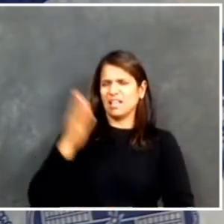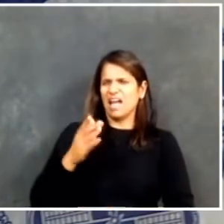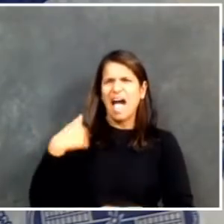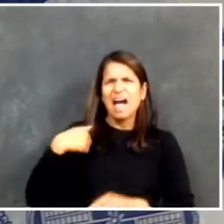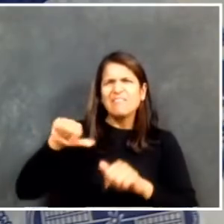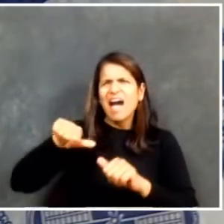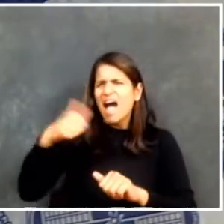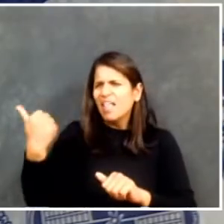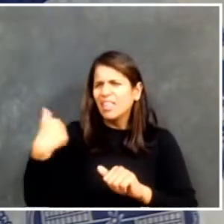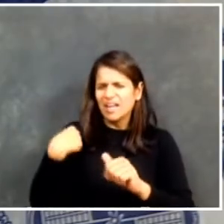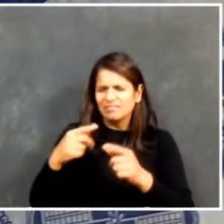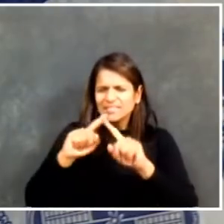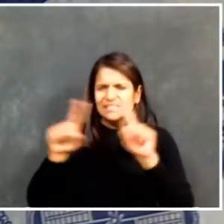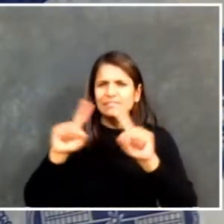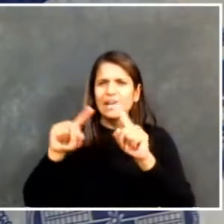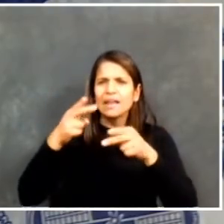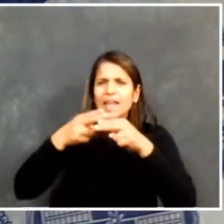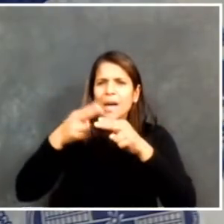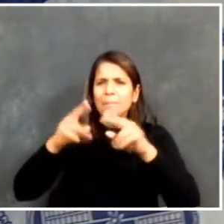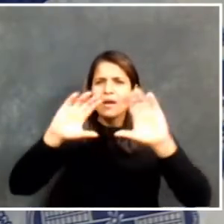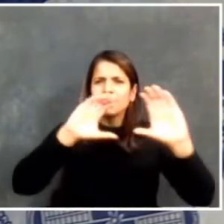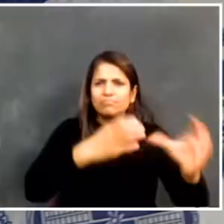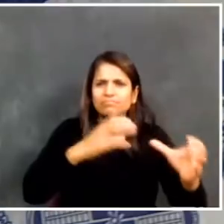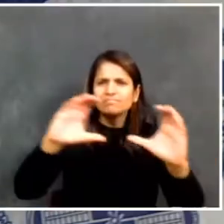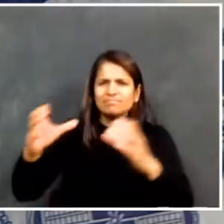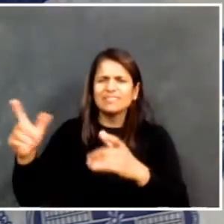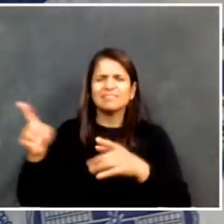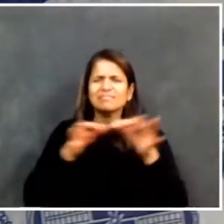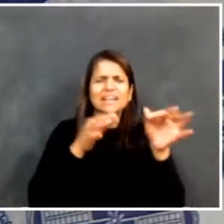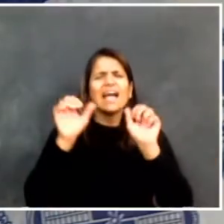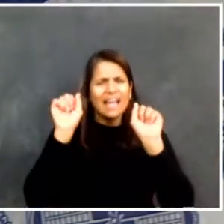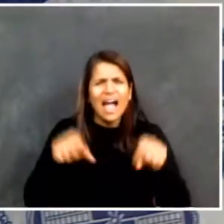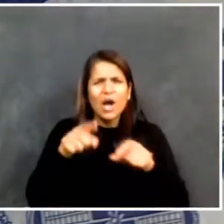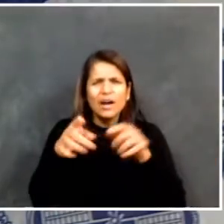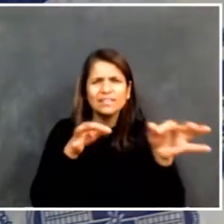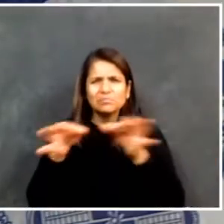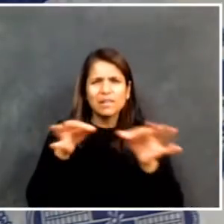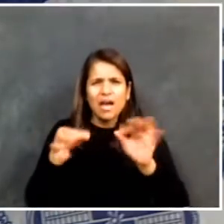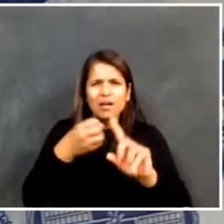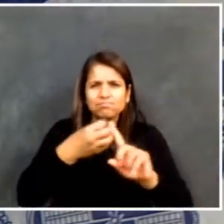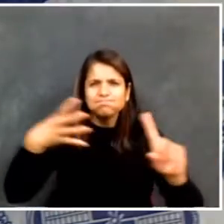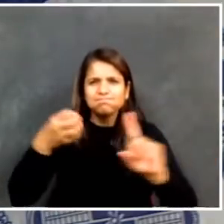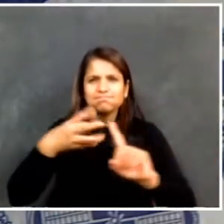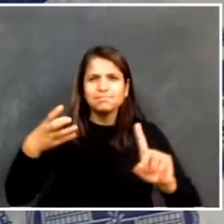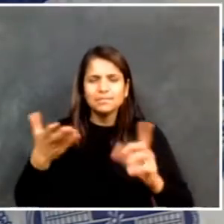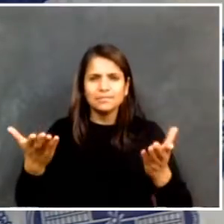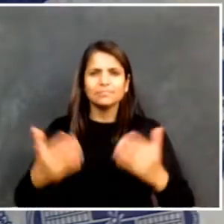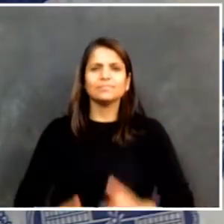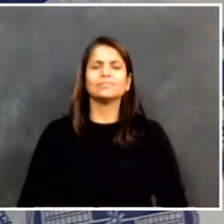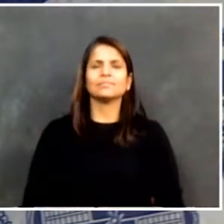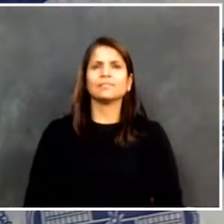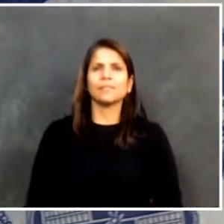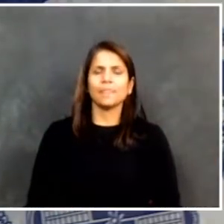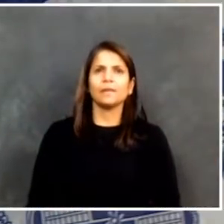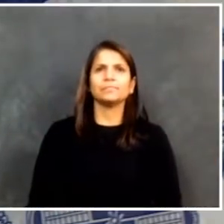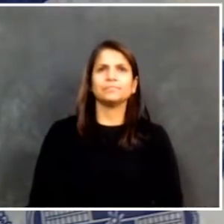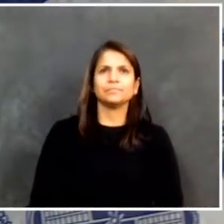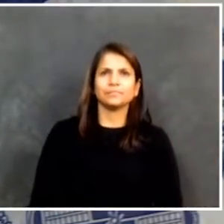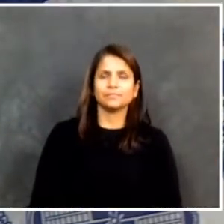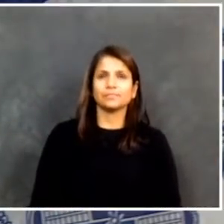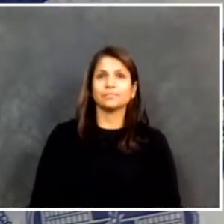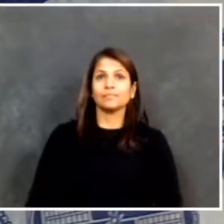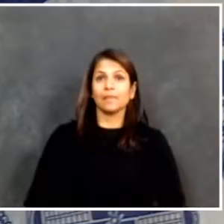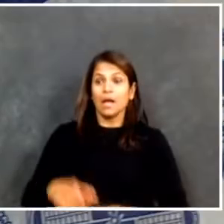human beings, it's families, and it's tragic. And we thought it was very important to portray this larger reality as more